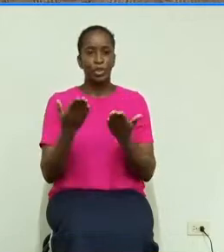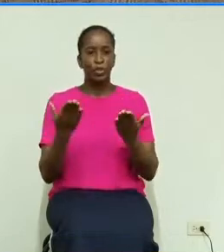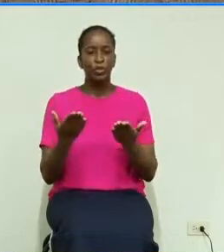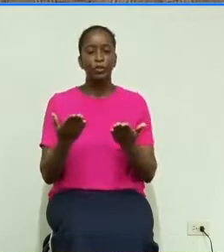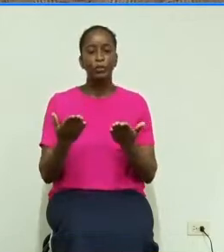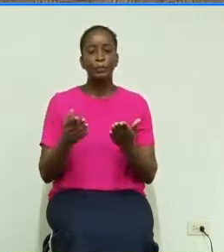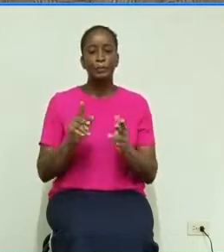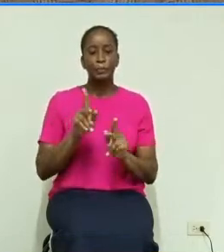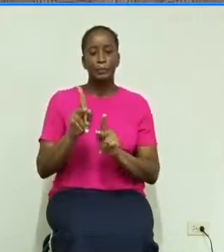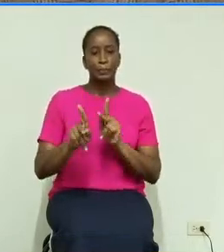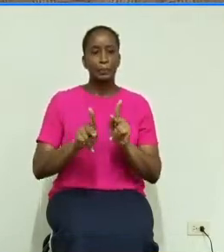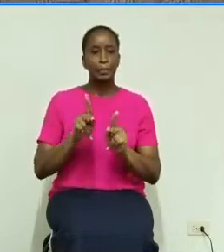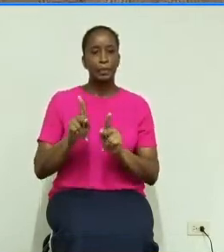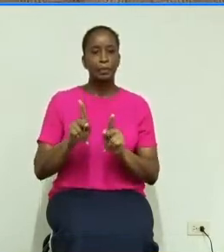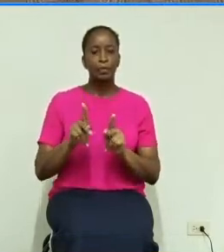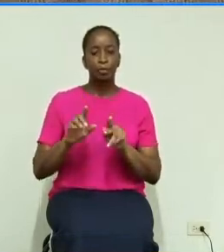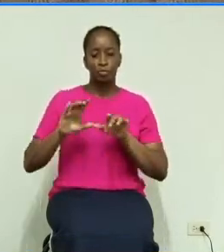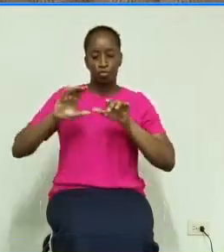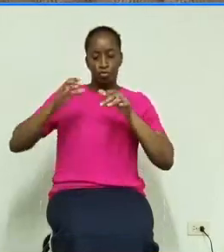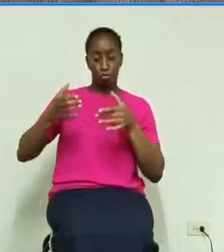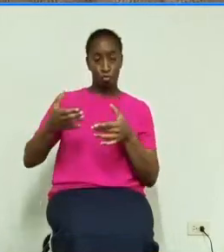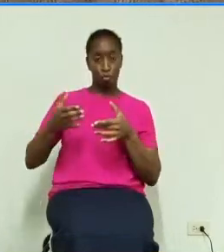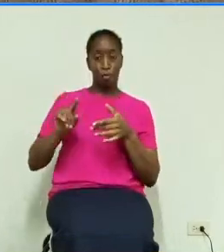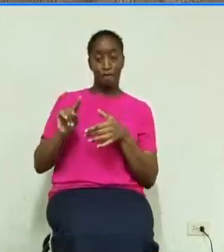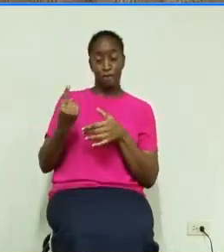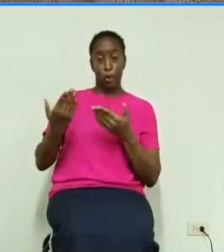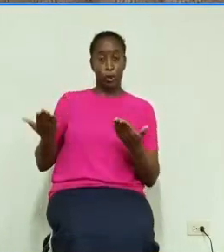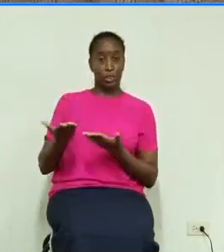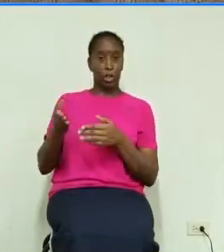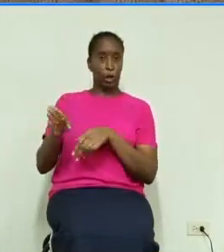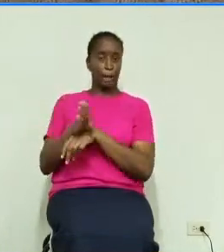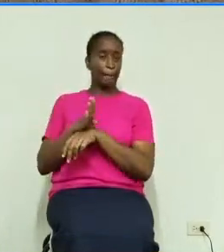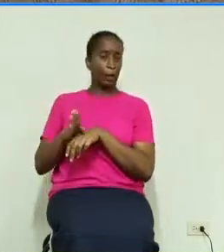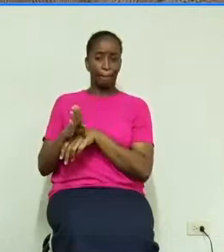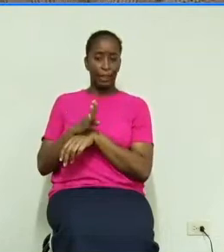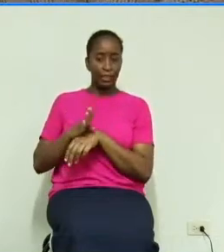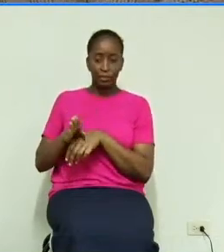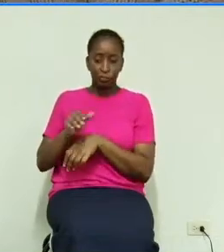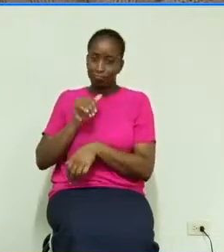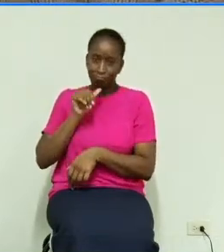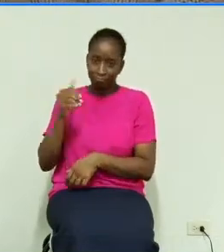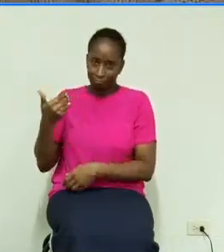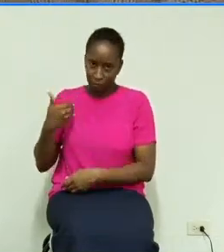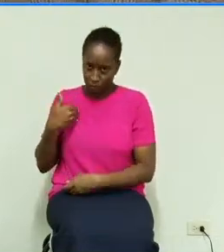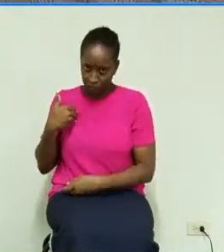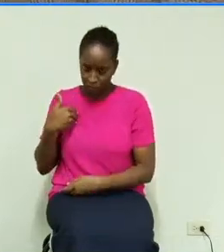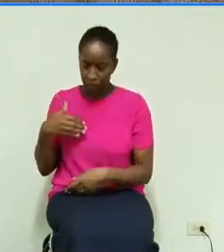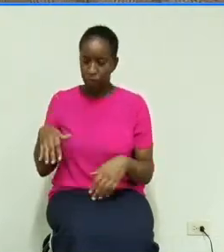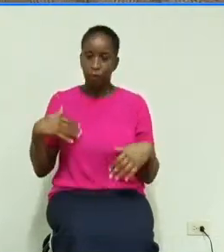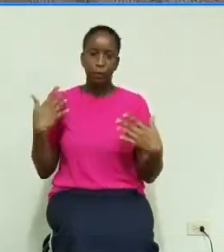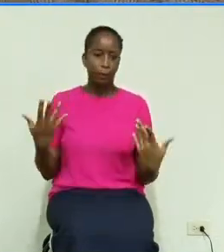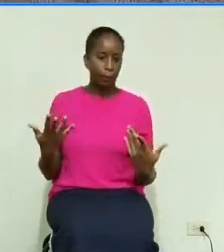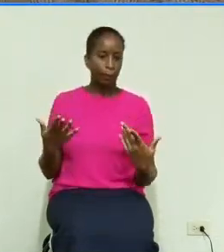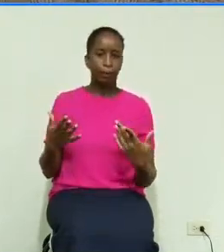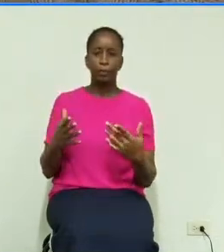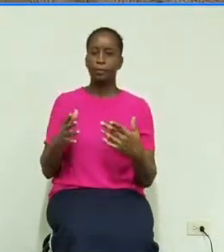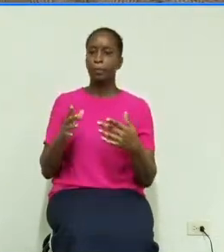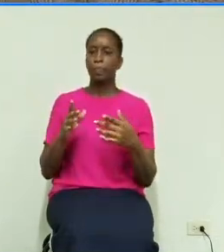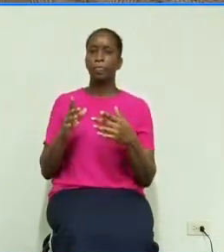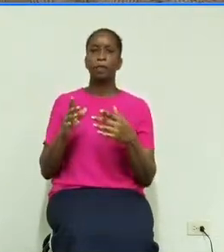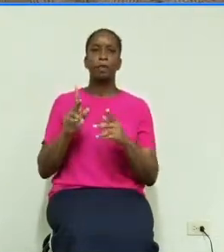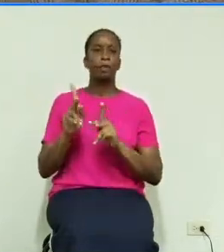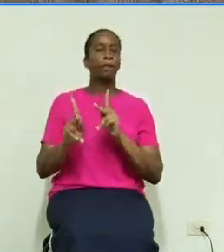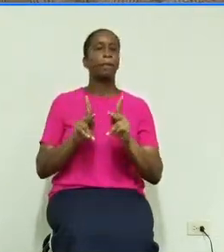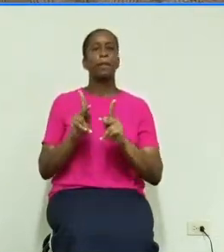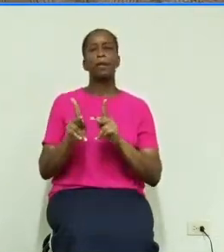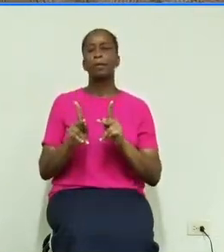and political processes. We are a small island, and we have been all-inclusive. There might be some fights